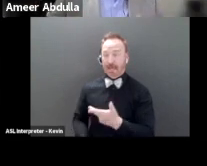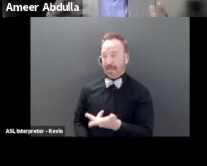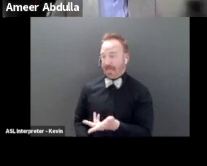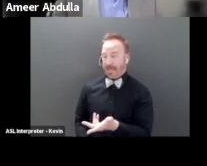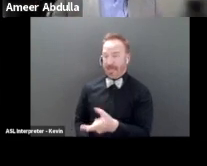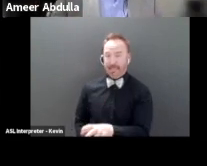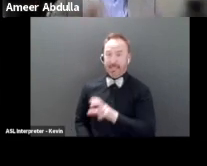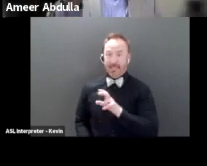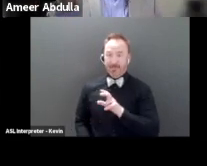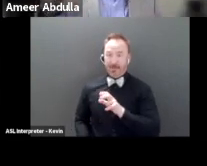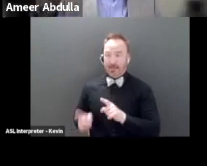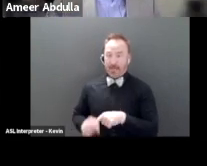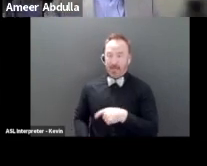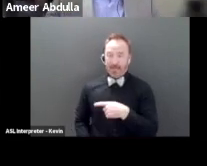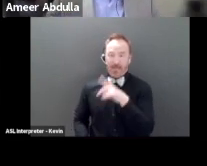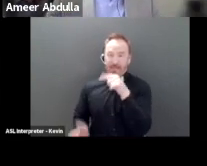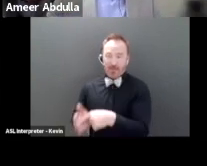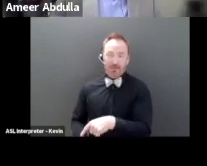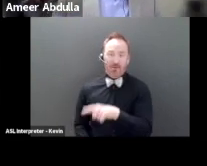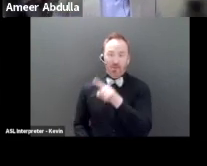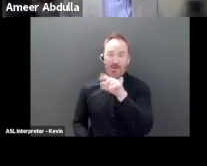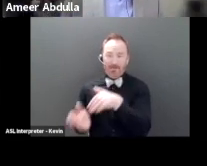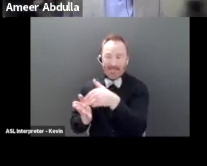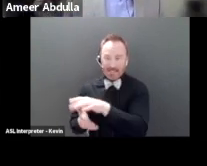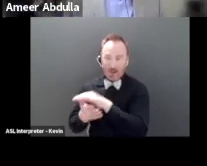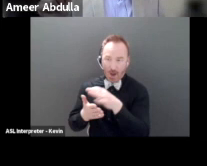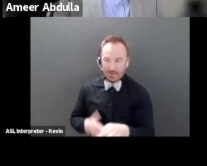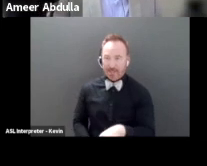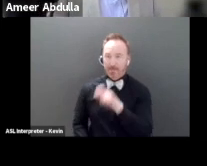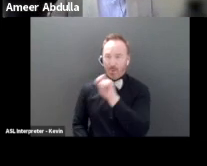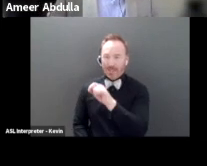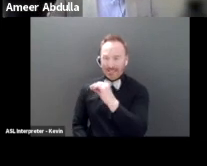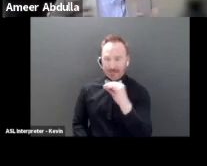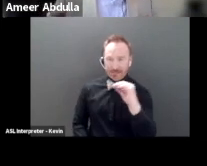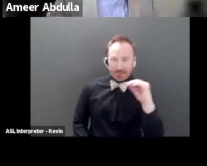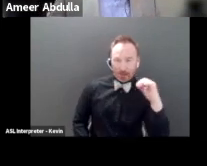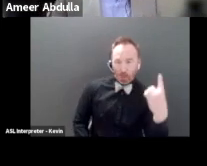1,000 or 1,000,000 options at 0.000001 cent per option.